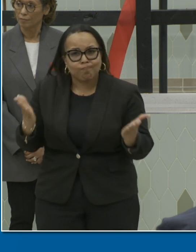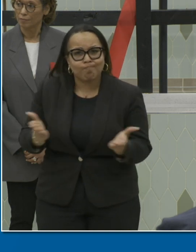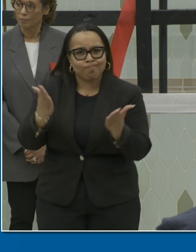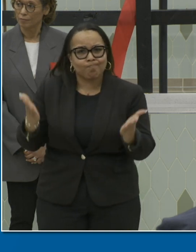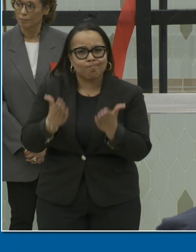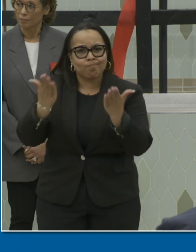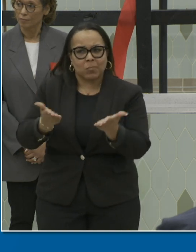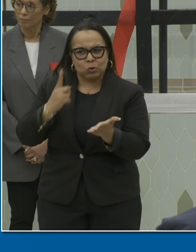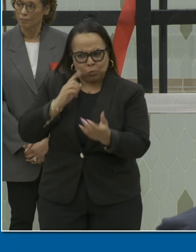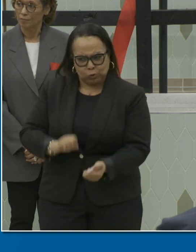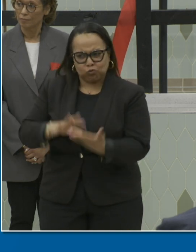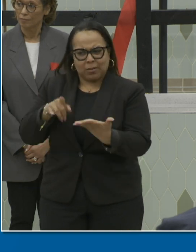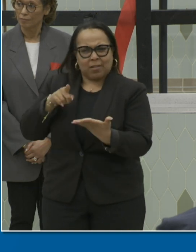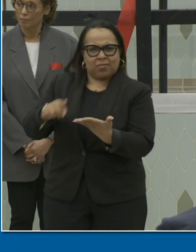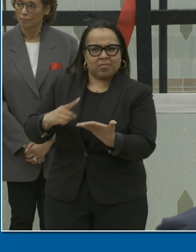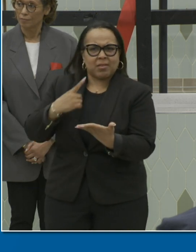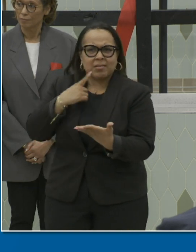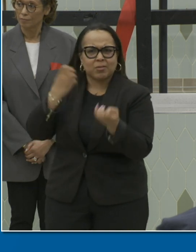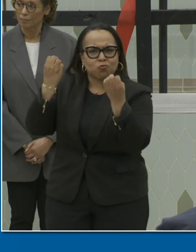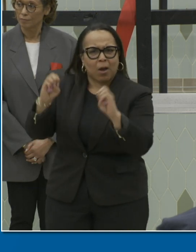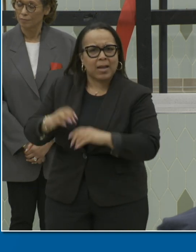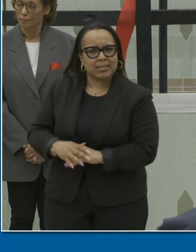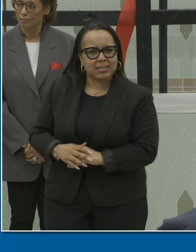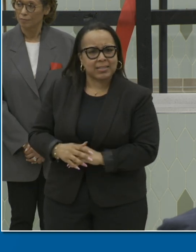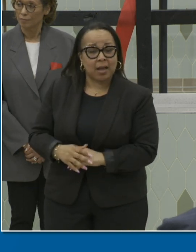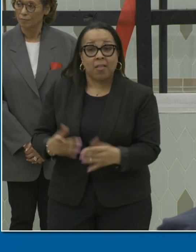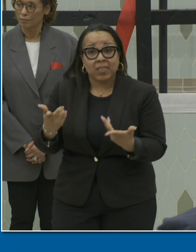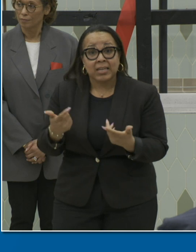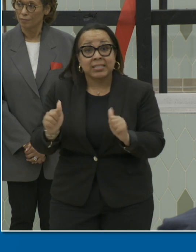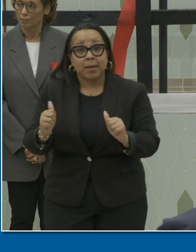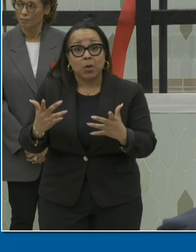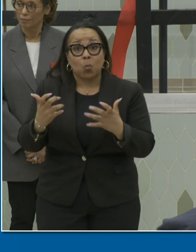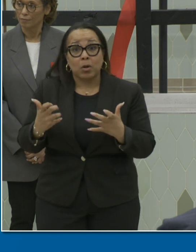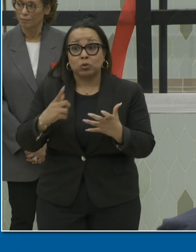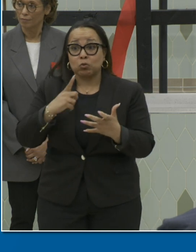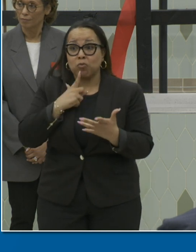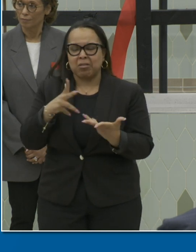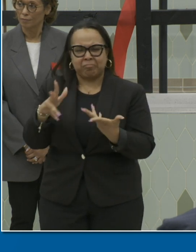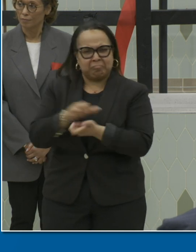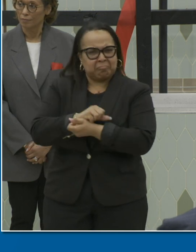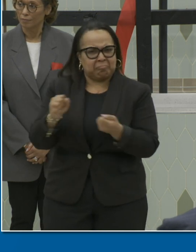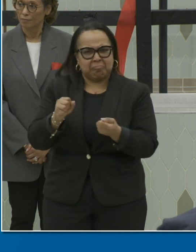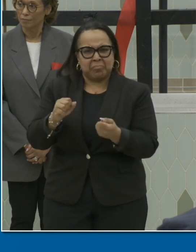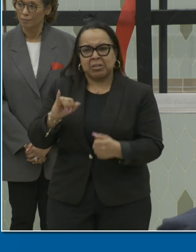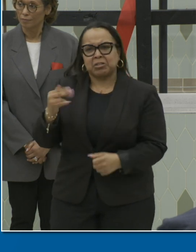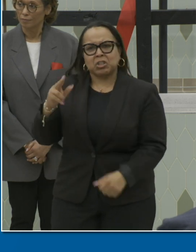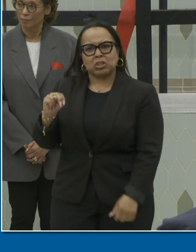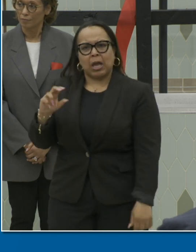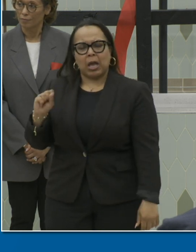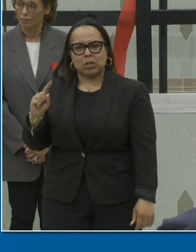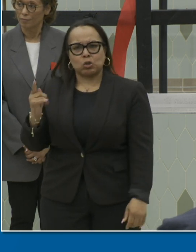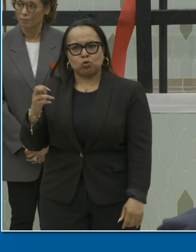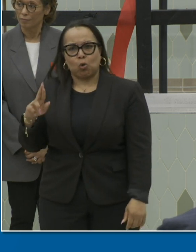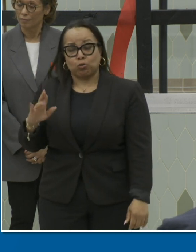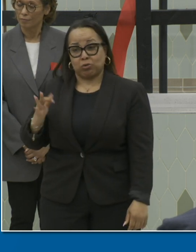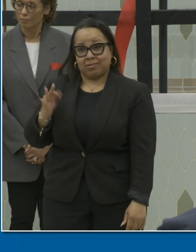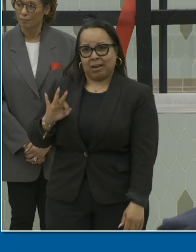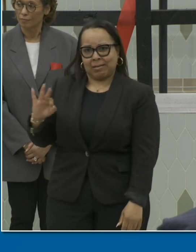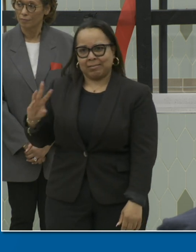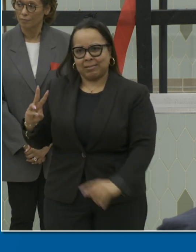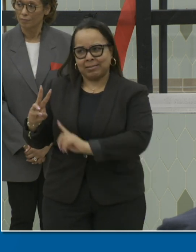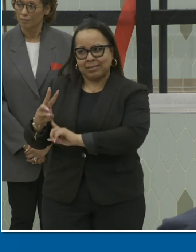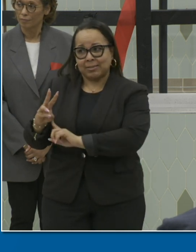forward revenue to address this crisis. The attempt was to destroy board president John Strozier in